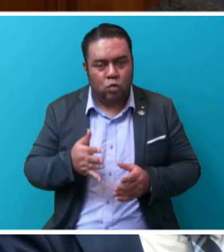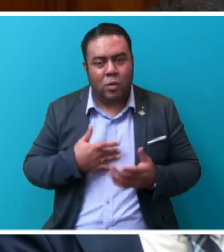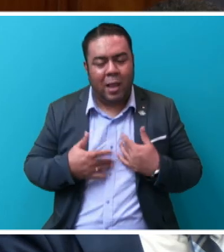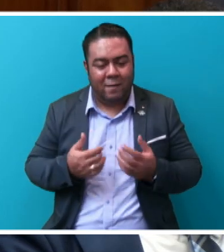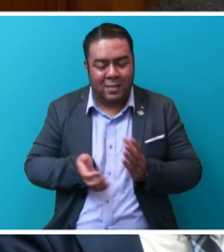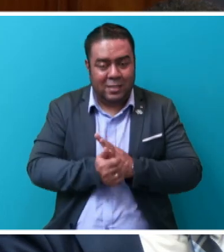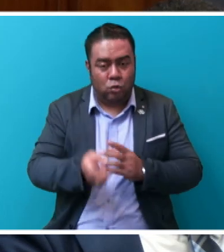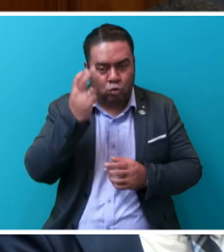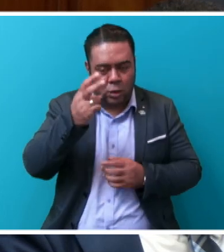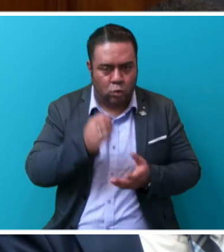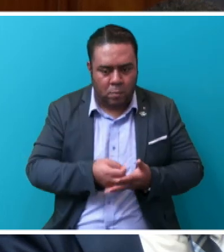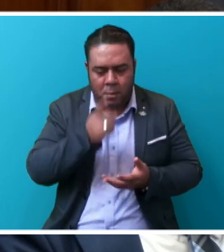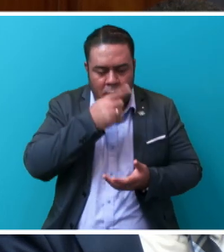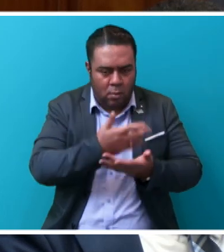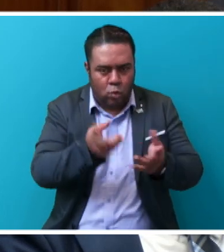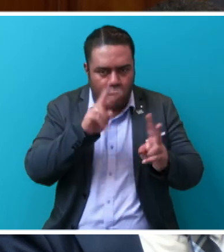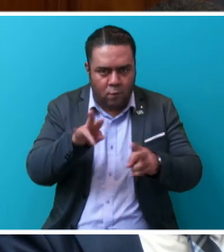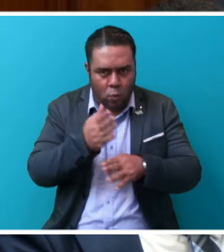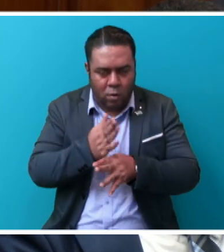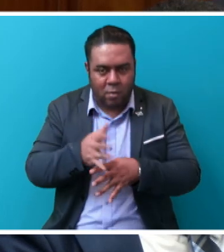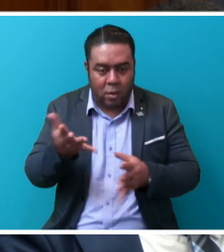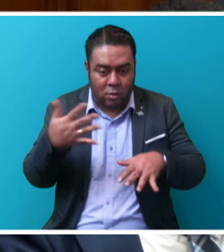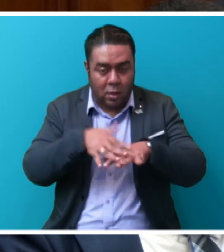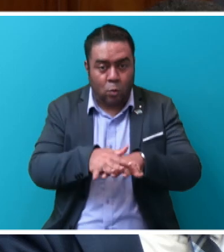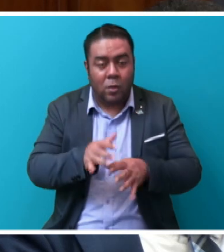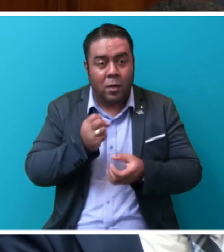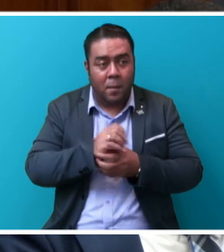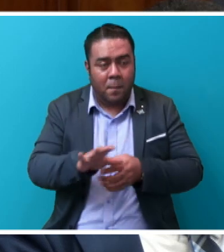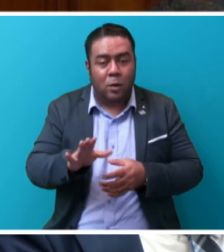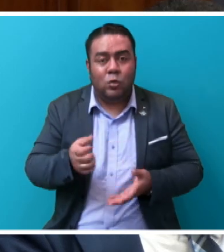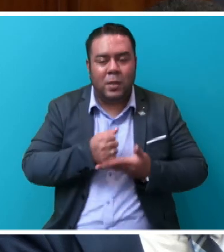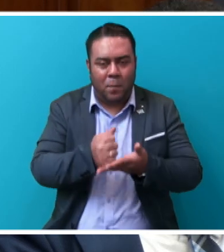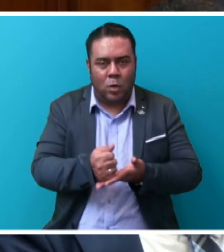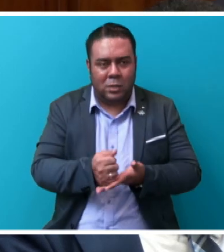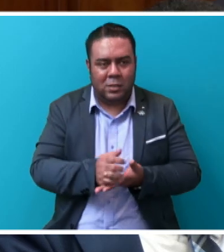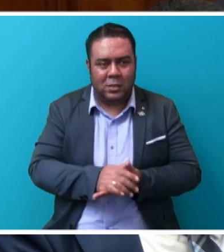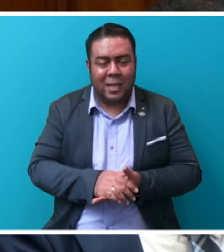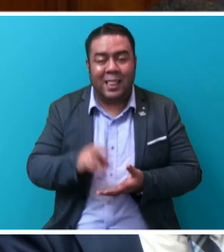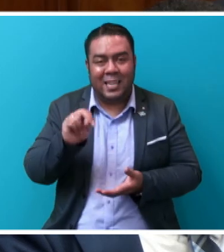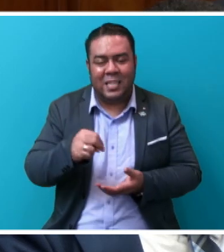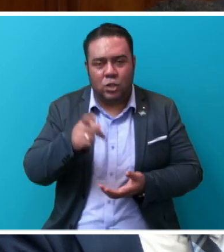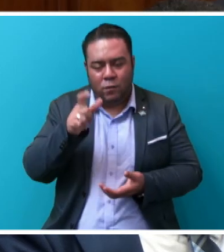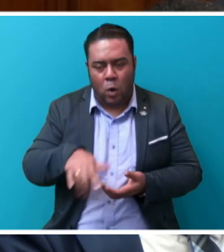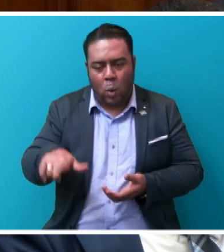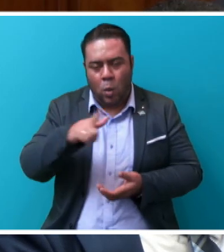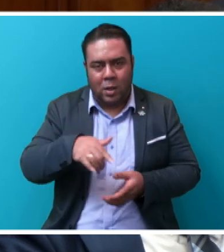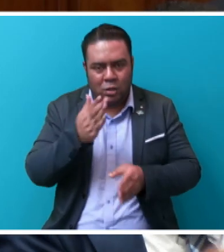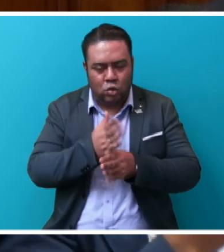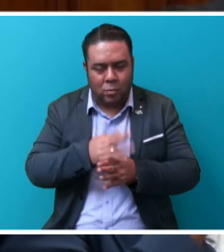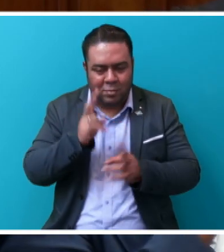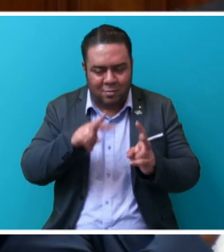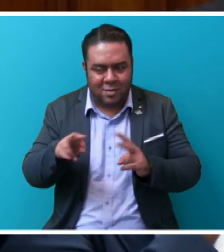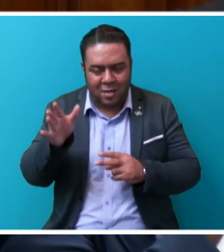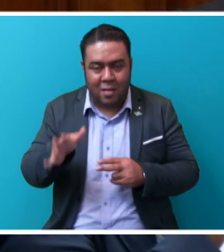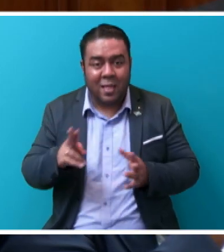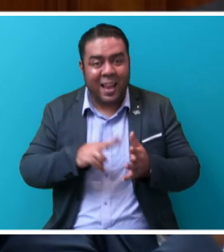there. Mr. Speaker, sir, in line with the Ministry's commitment to support the needs of our local job seekers, the